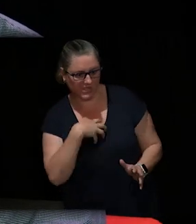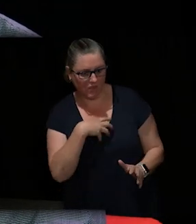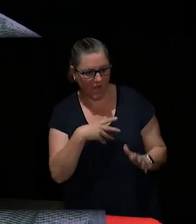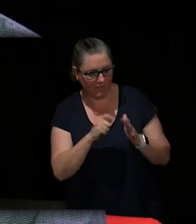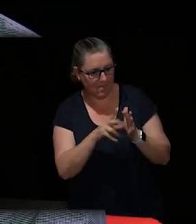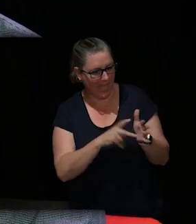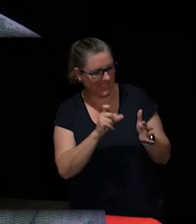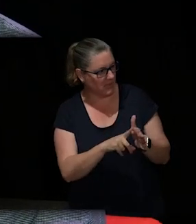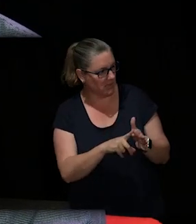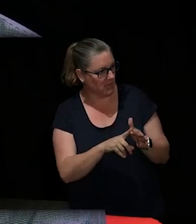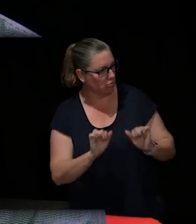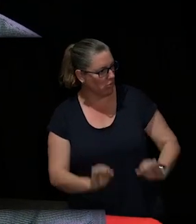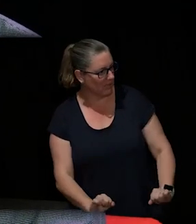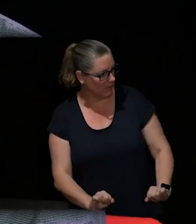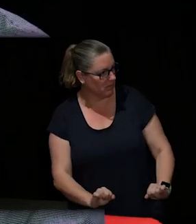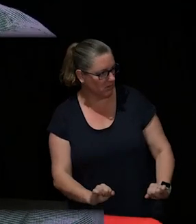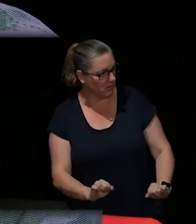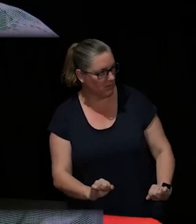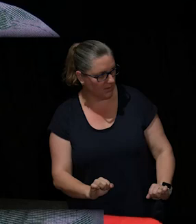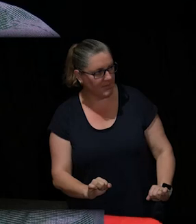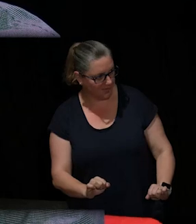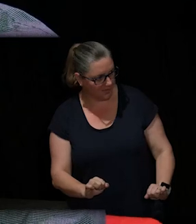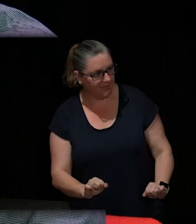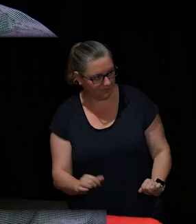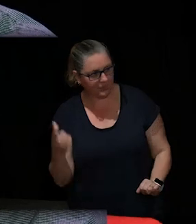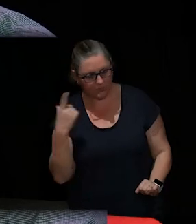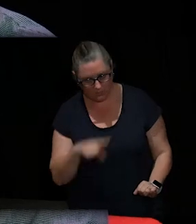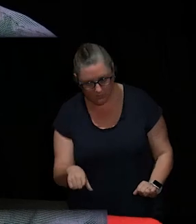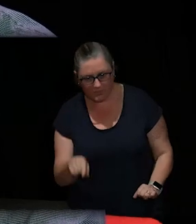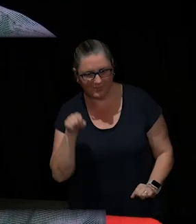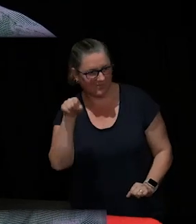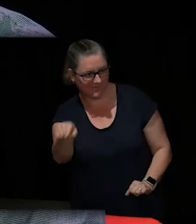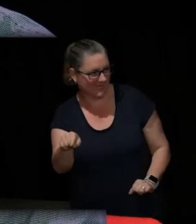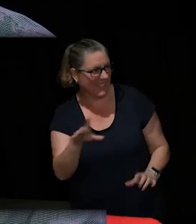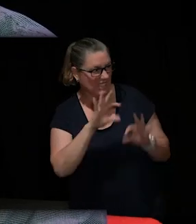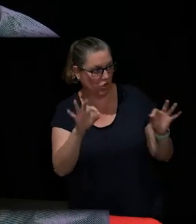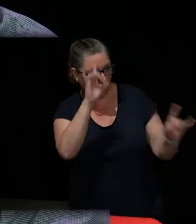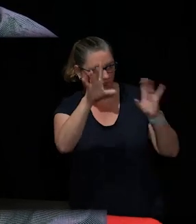that he is just simply not unhinged. I